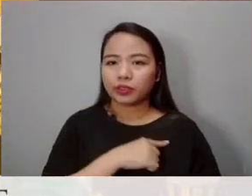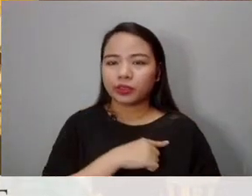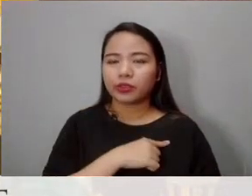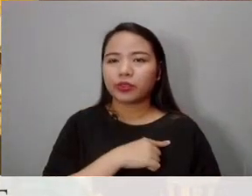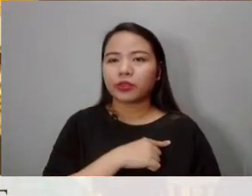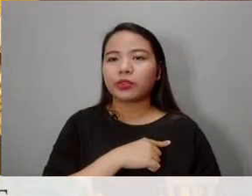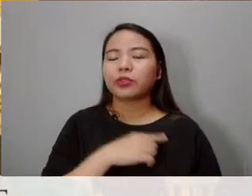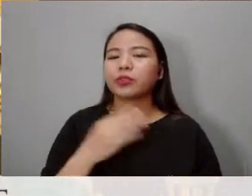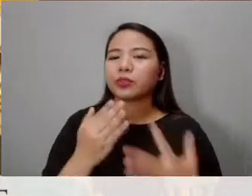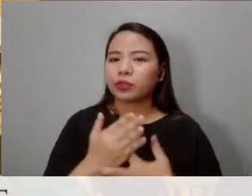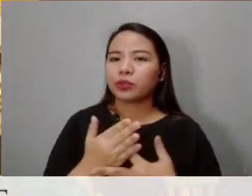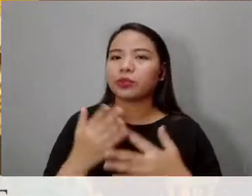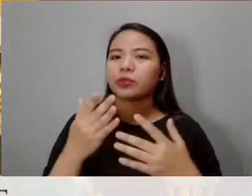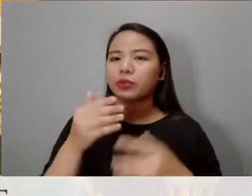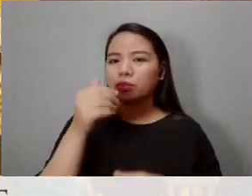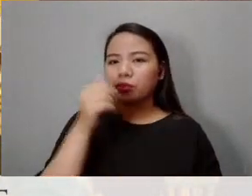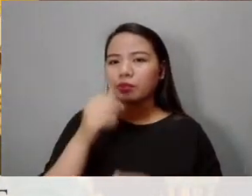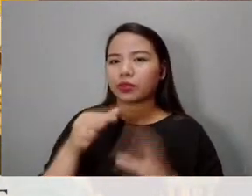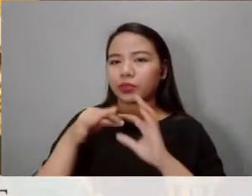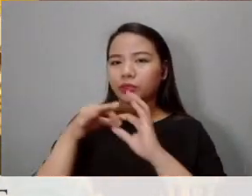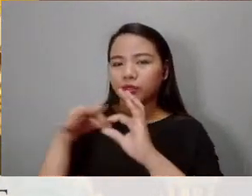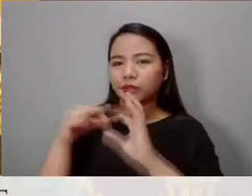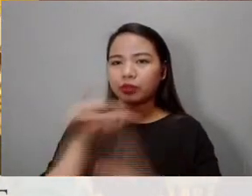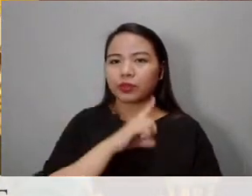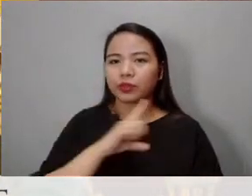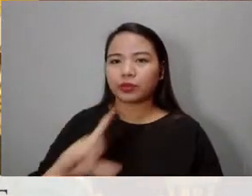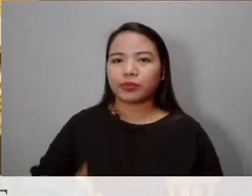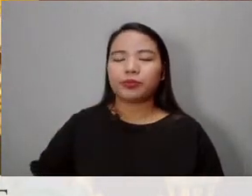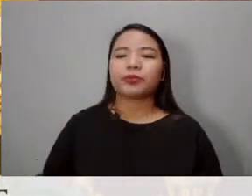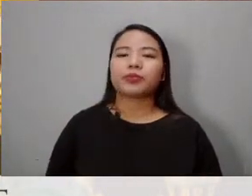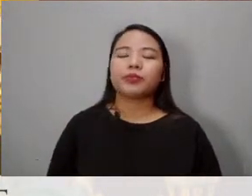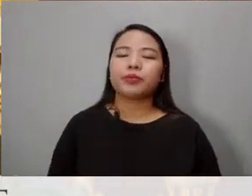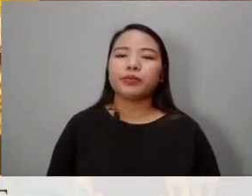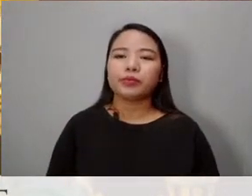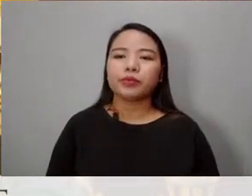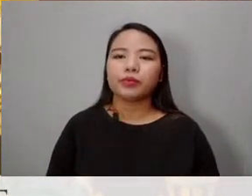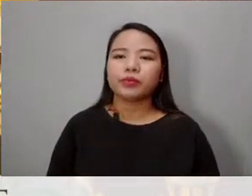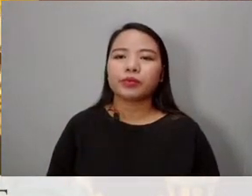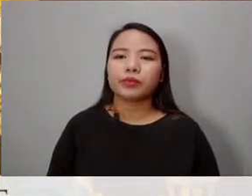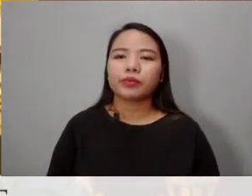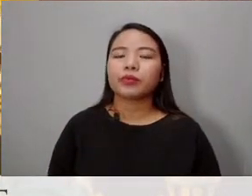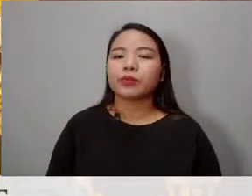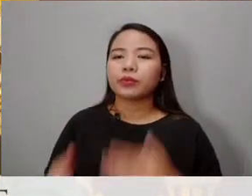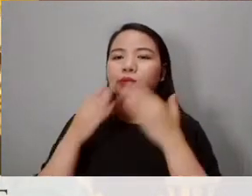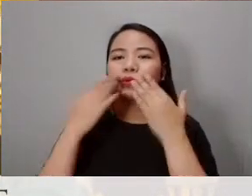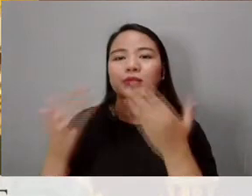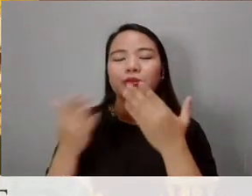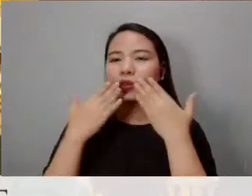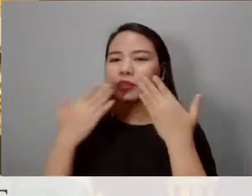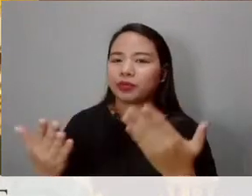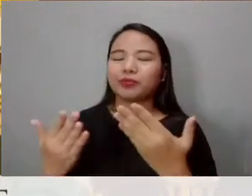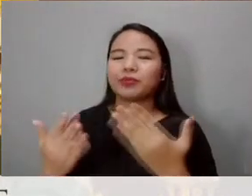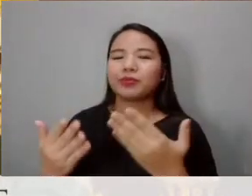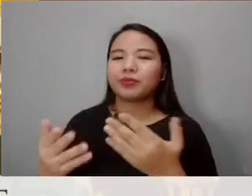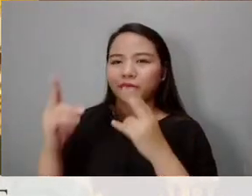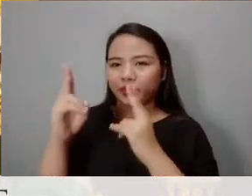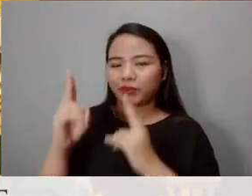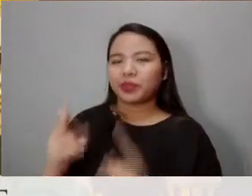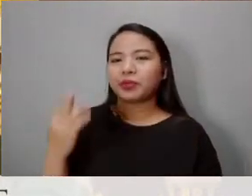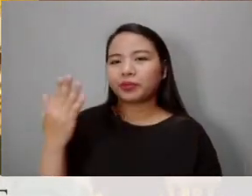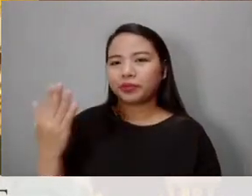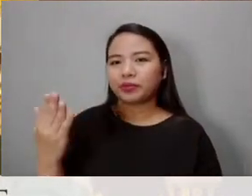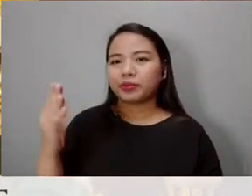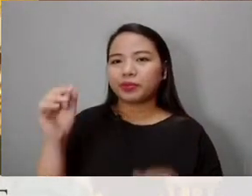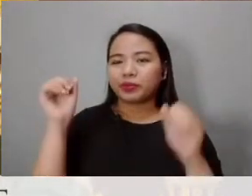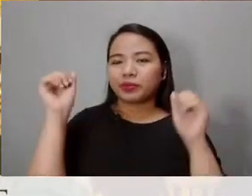relationship with the Lord and one another. Muli po, maraming salamat po, Your Eminence. And I would like also